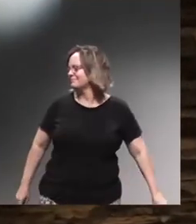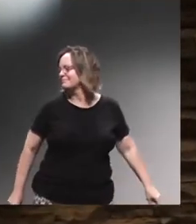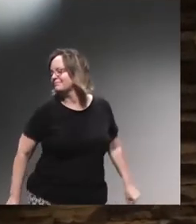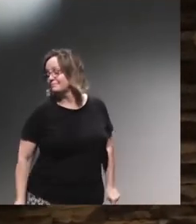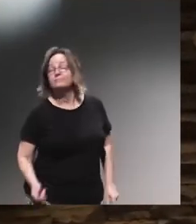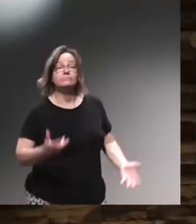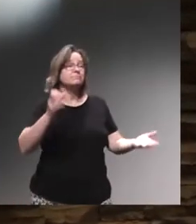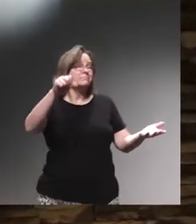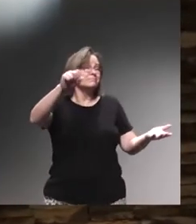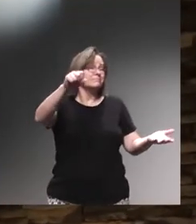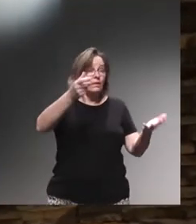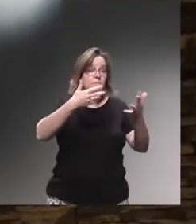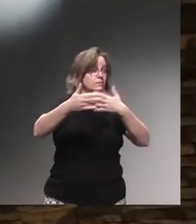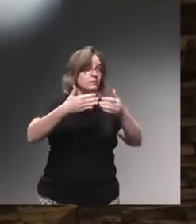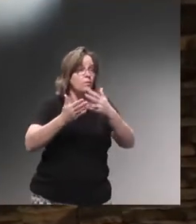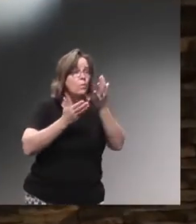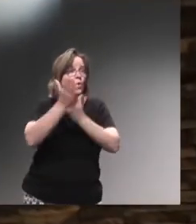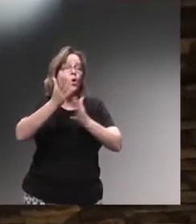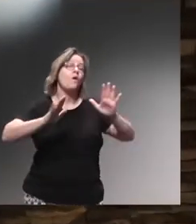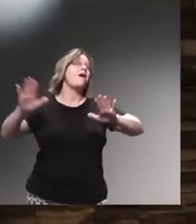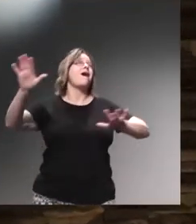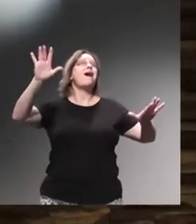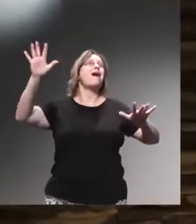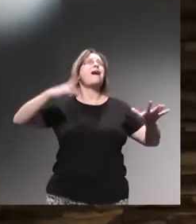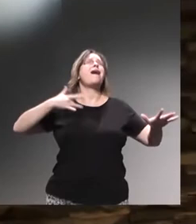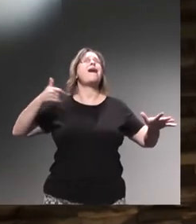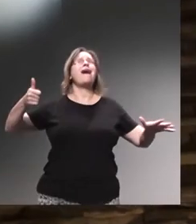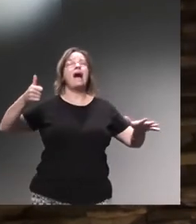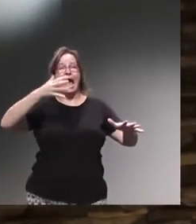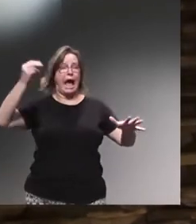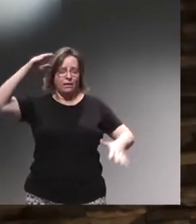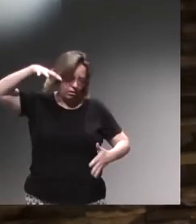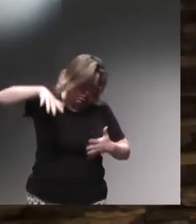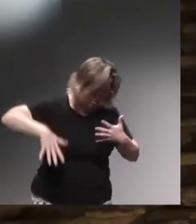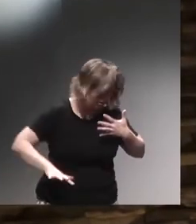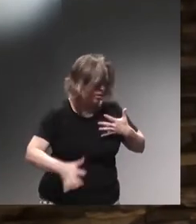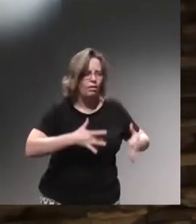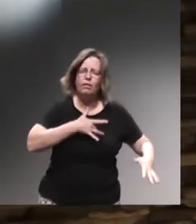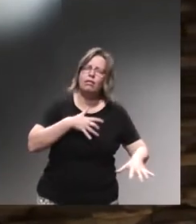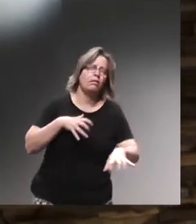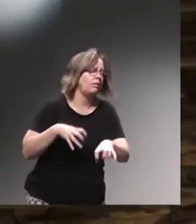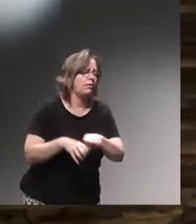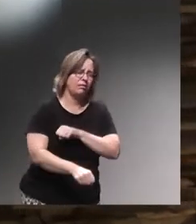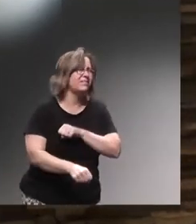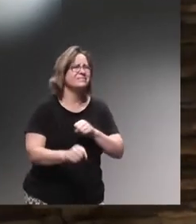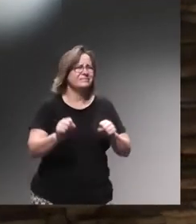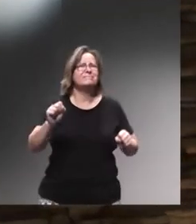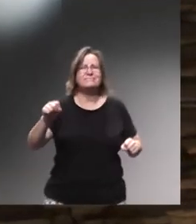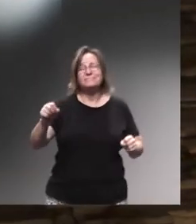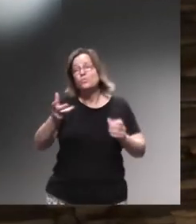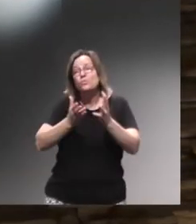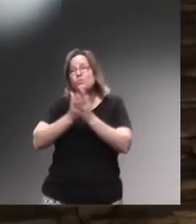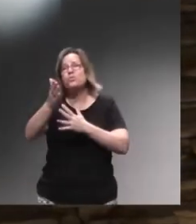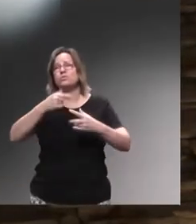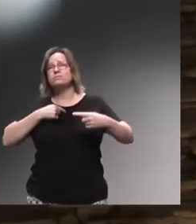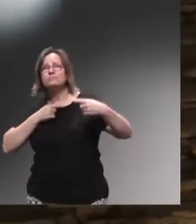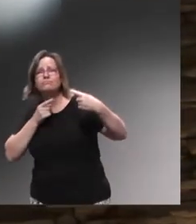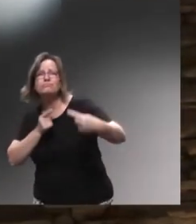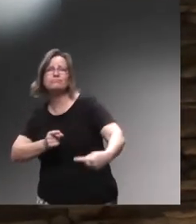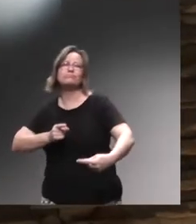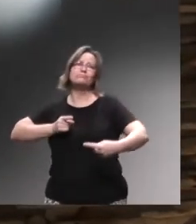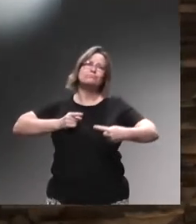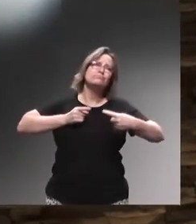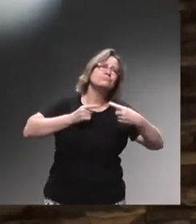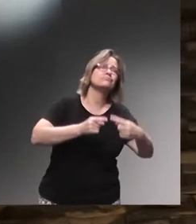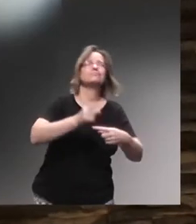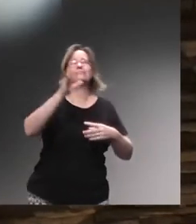My God is so good. Through the highs and lows. So good. Through the troubles and woes. So